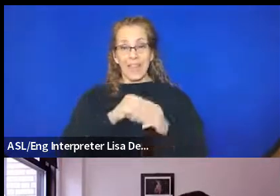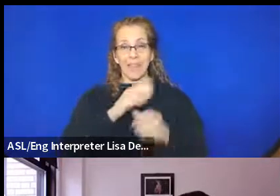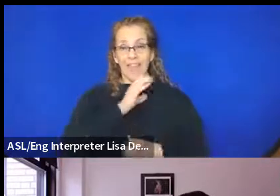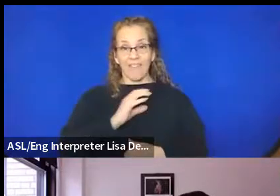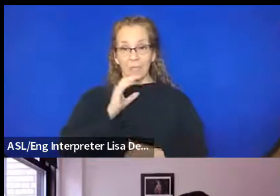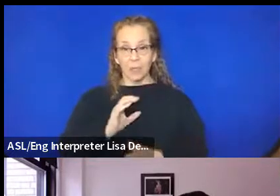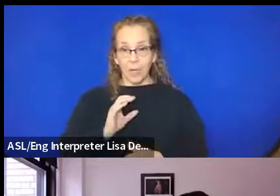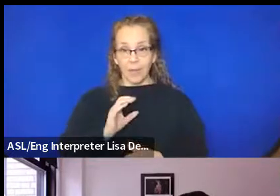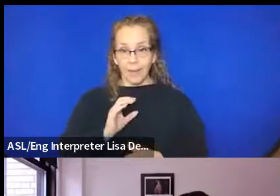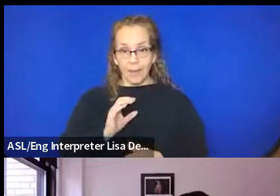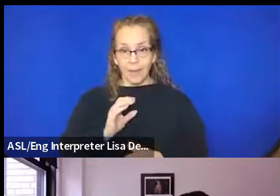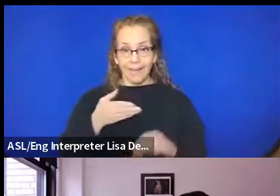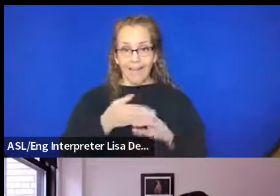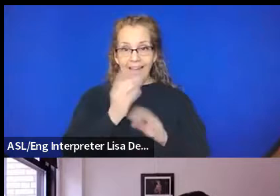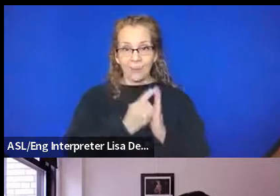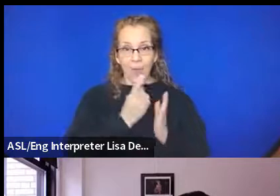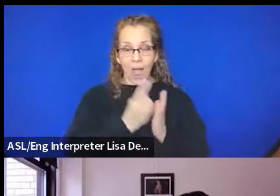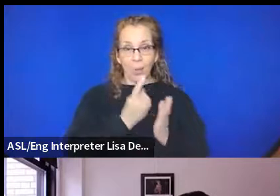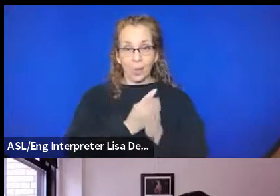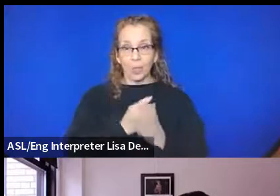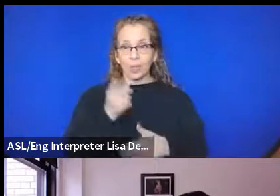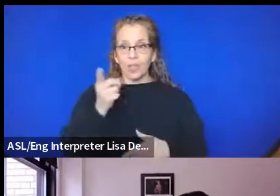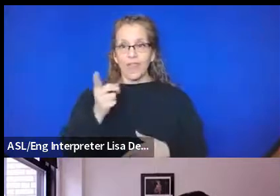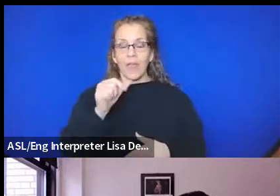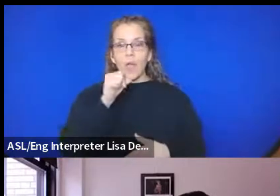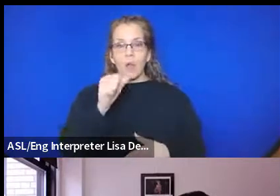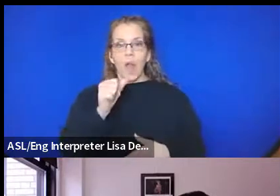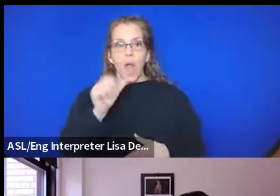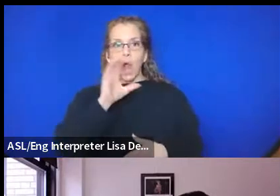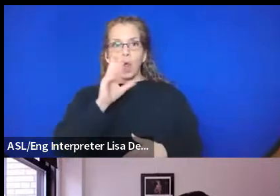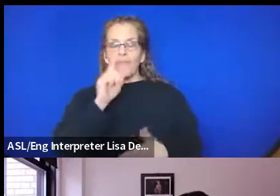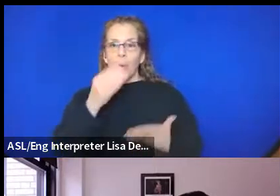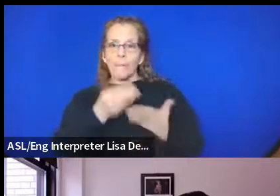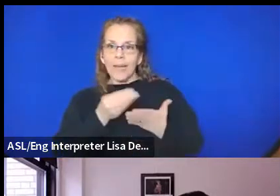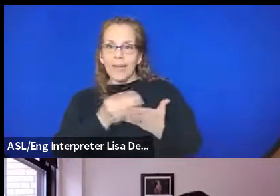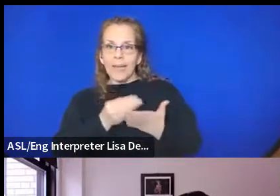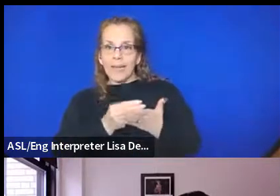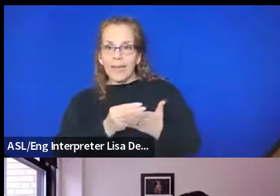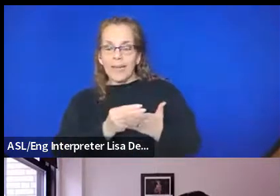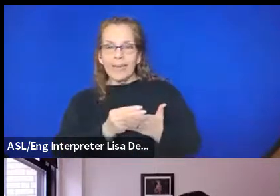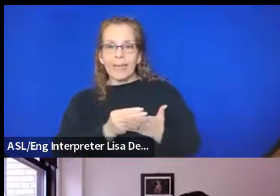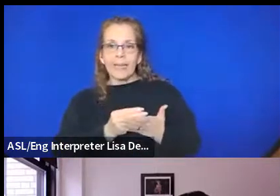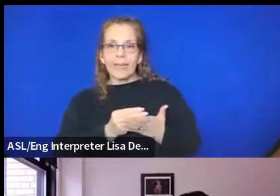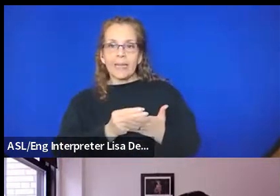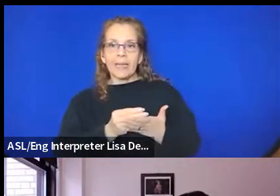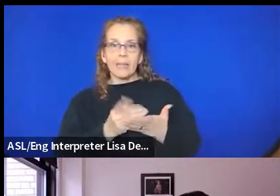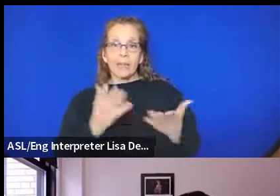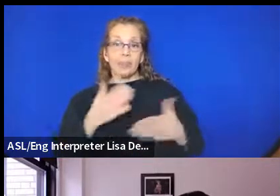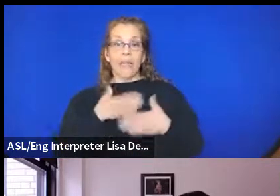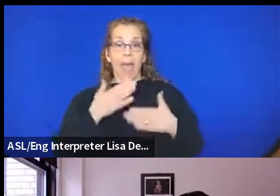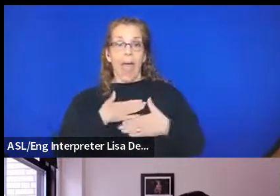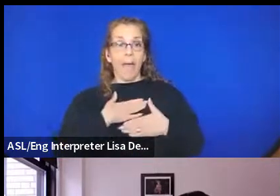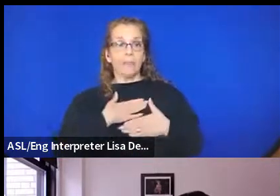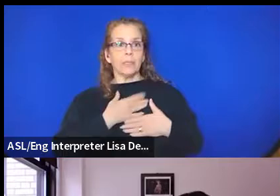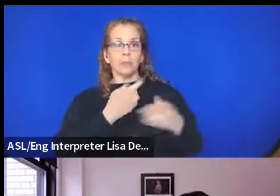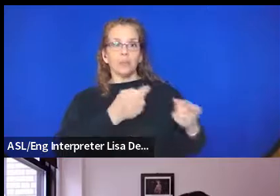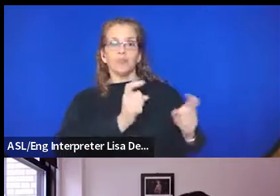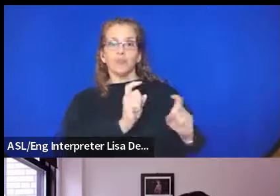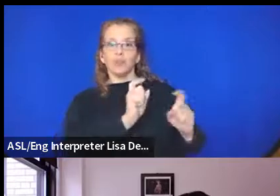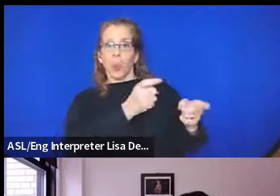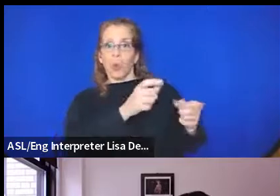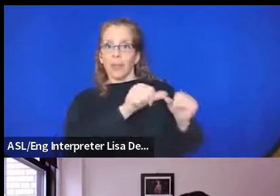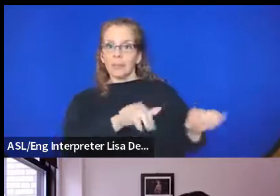after hours. And because they weren't looking to make money off of renting space out, they were happy to just give us that space. And